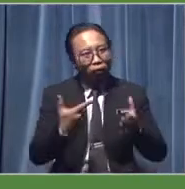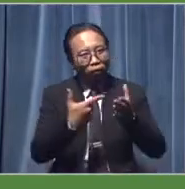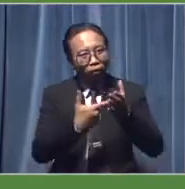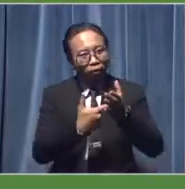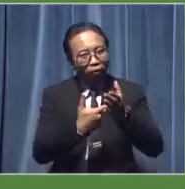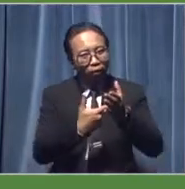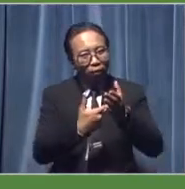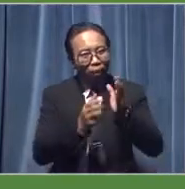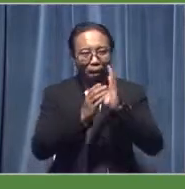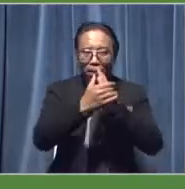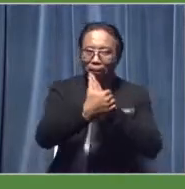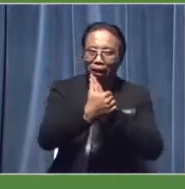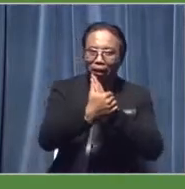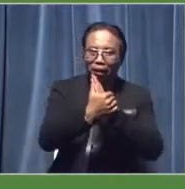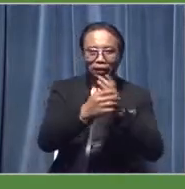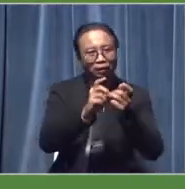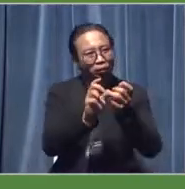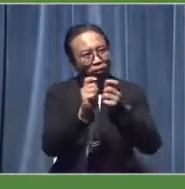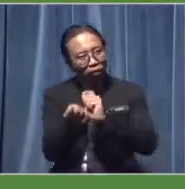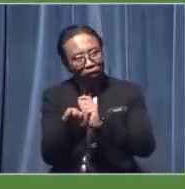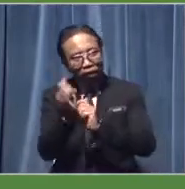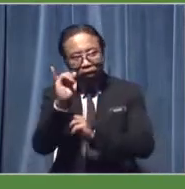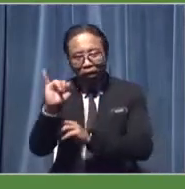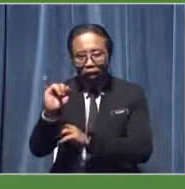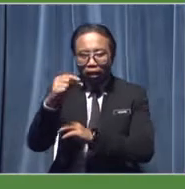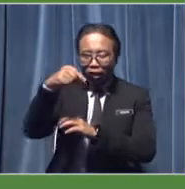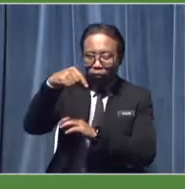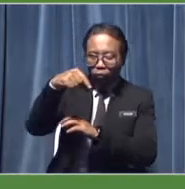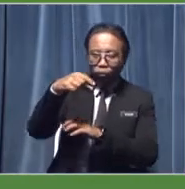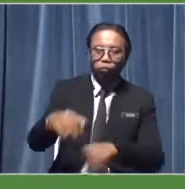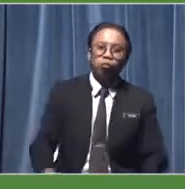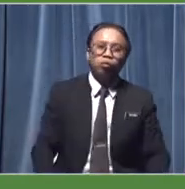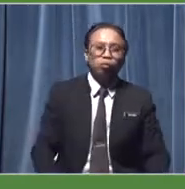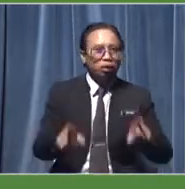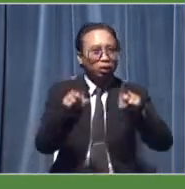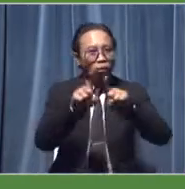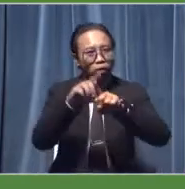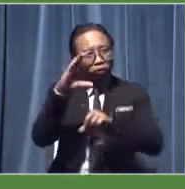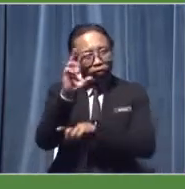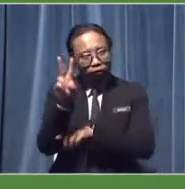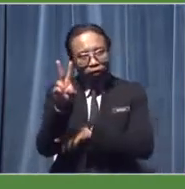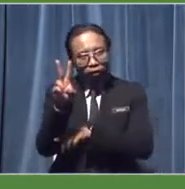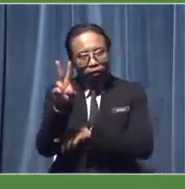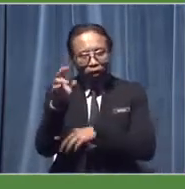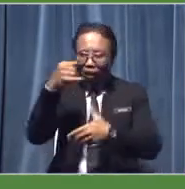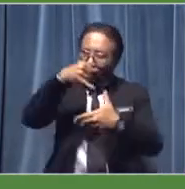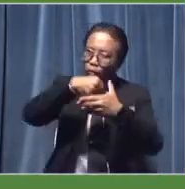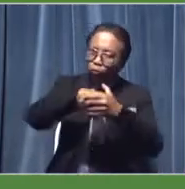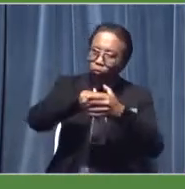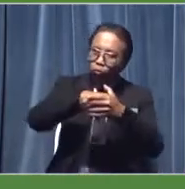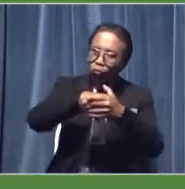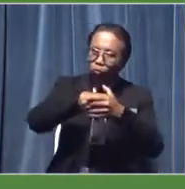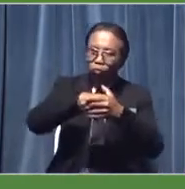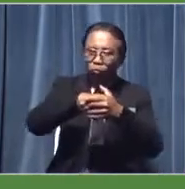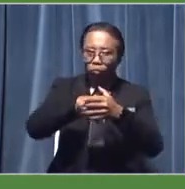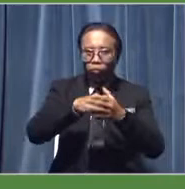Therefore, by substituting Q equals CV into